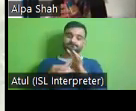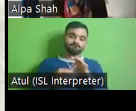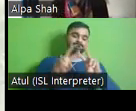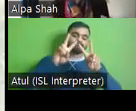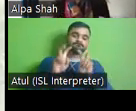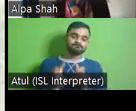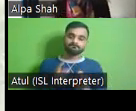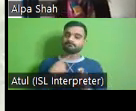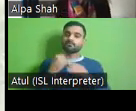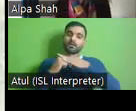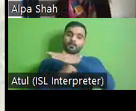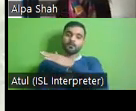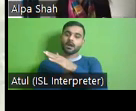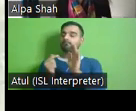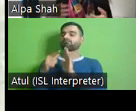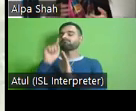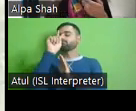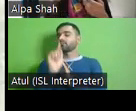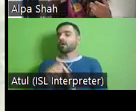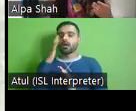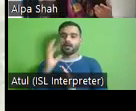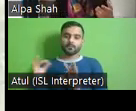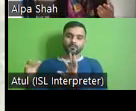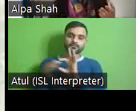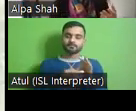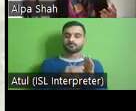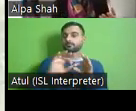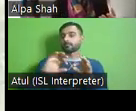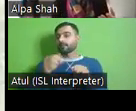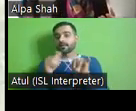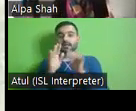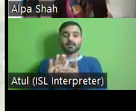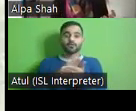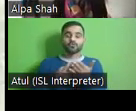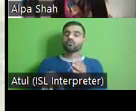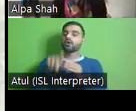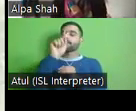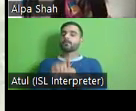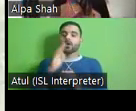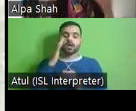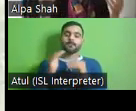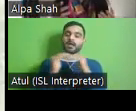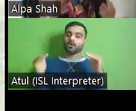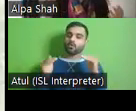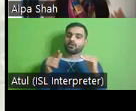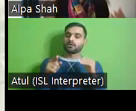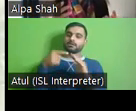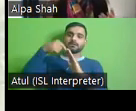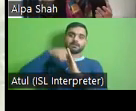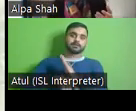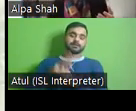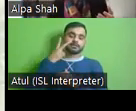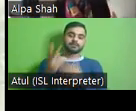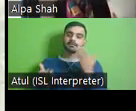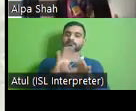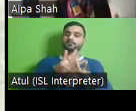over those below them in the hierarchy. So this is an unending system of hierarchy and inequality which reproduces itself